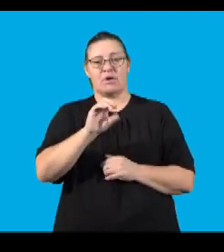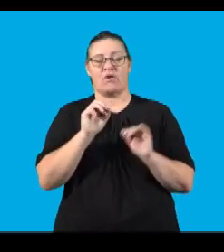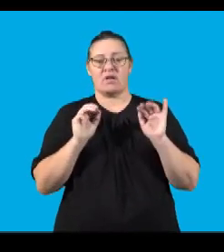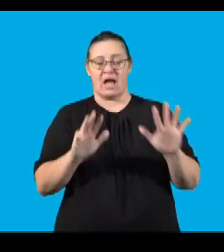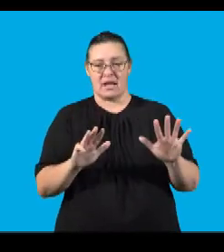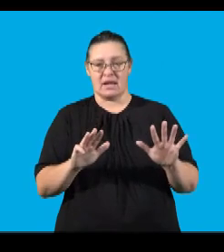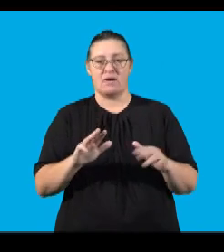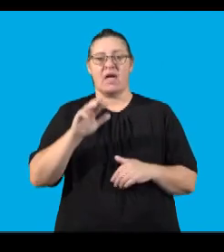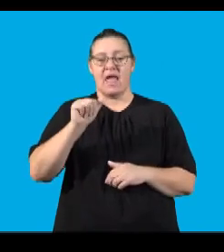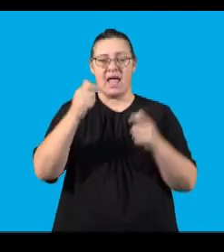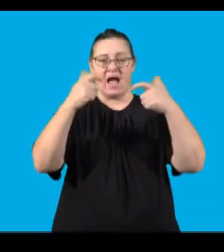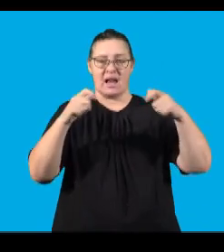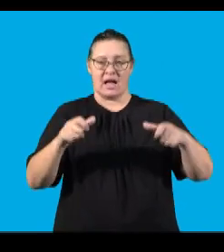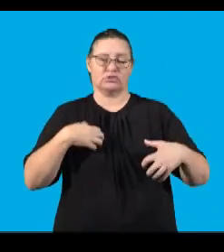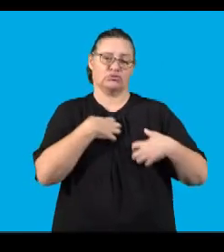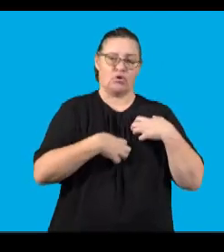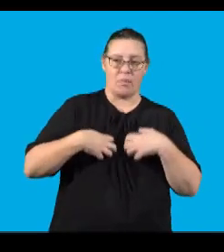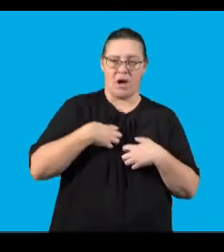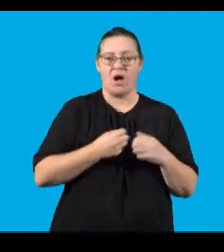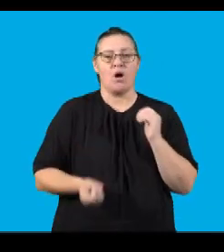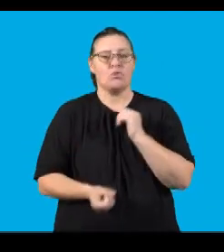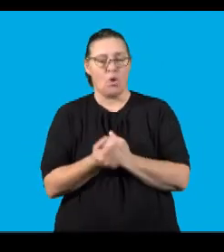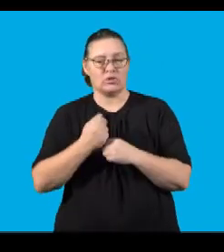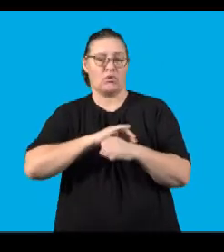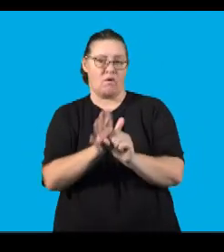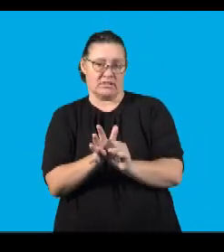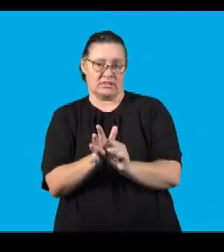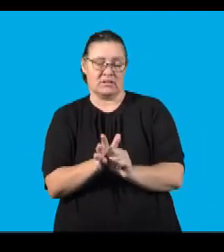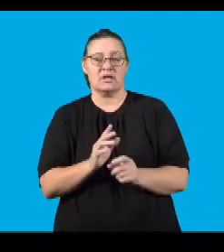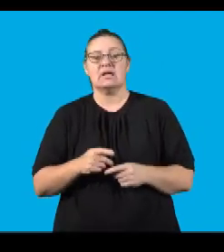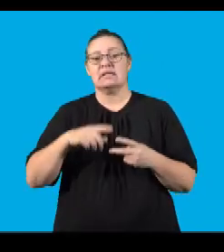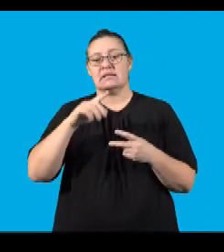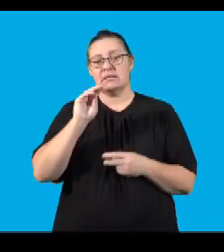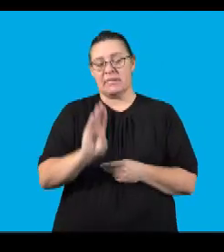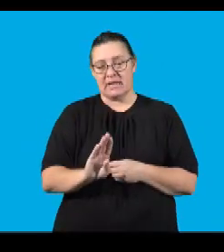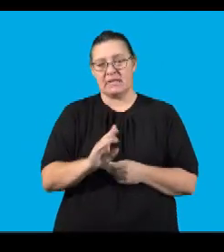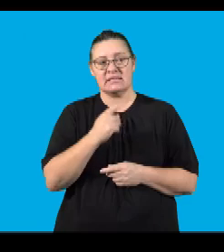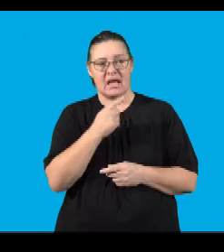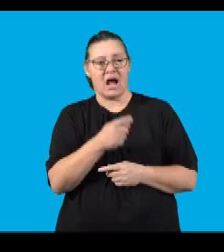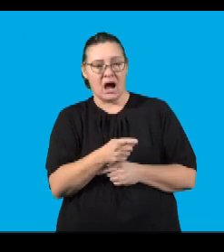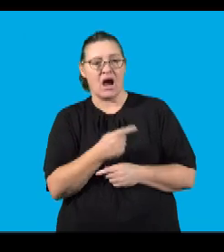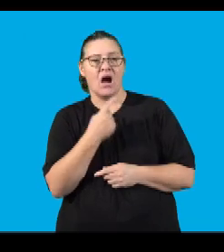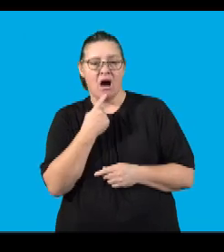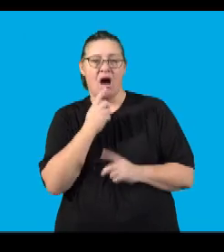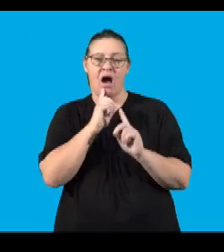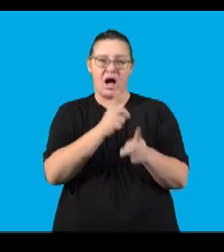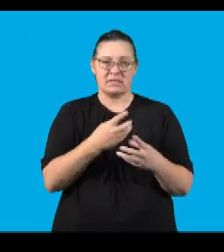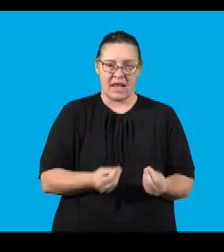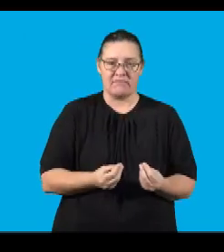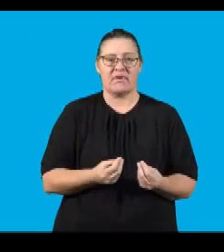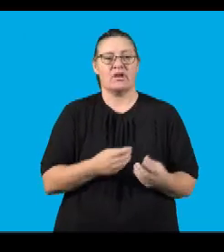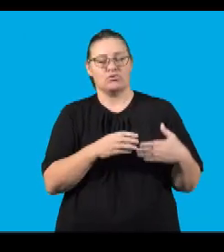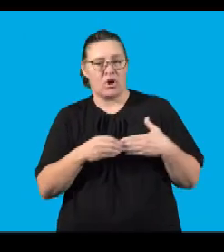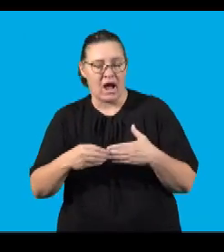paragraph 9 of text A highlights the trauma caused by COVID-19. Text B, do you see the markers in the answer